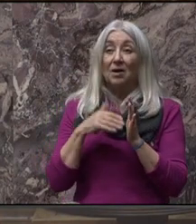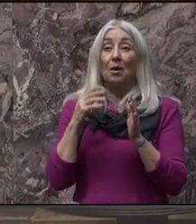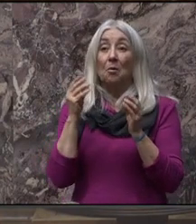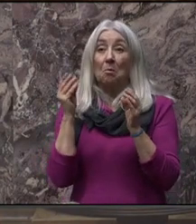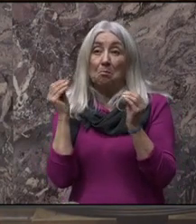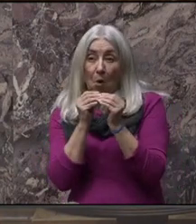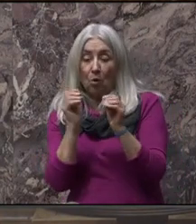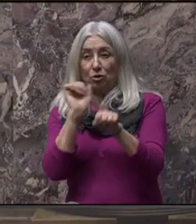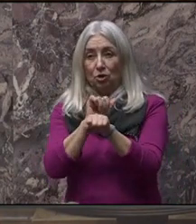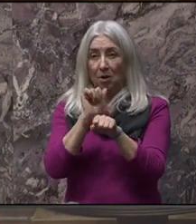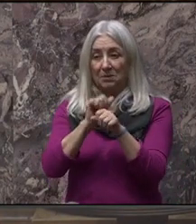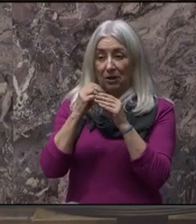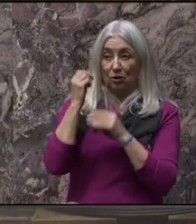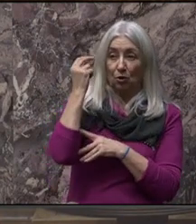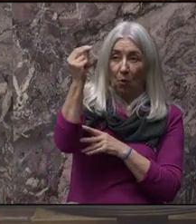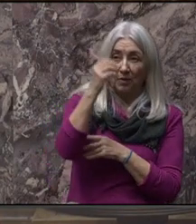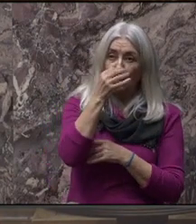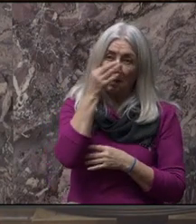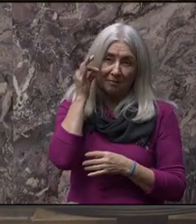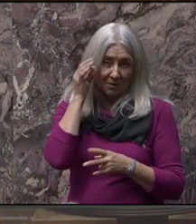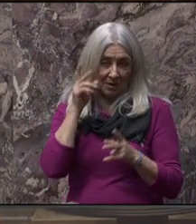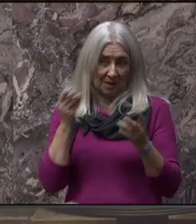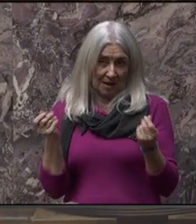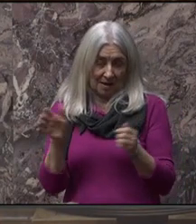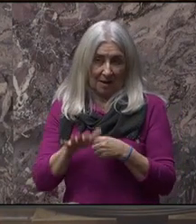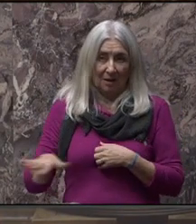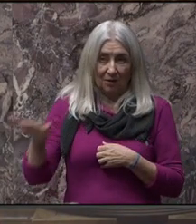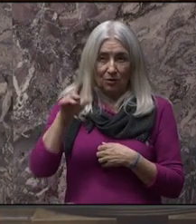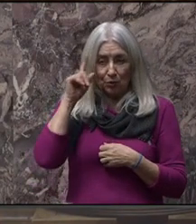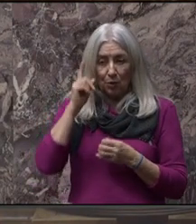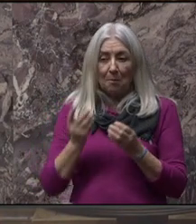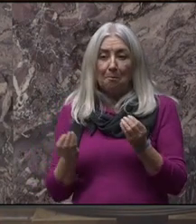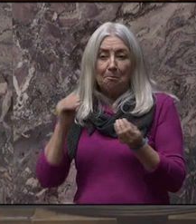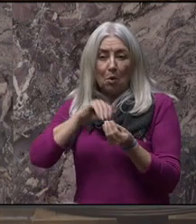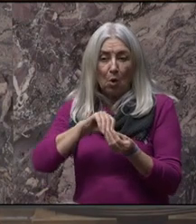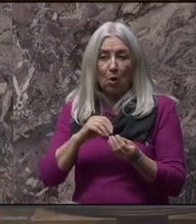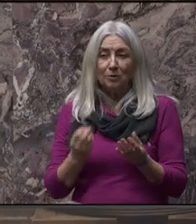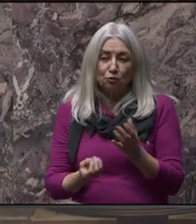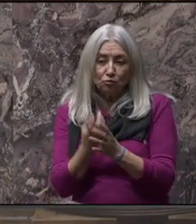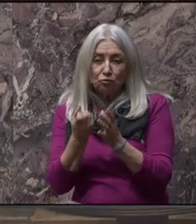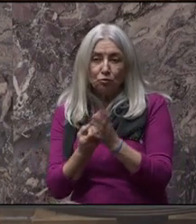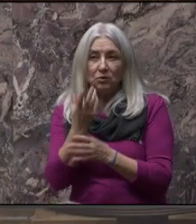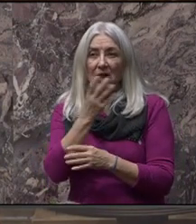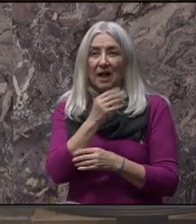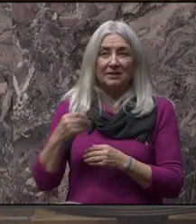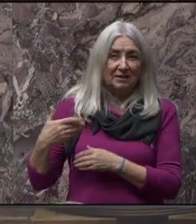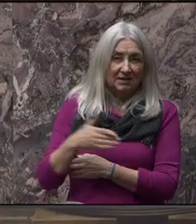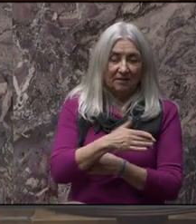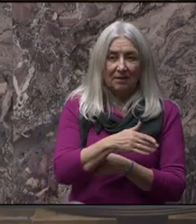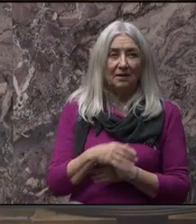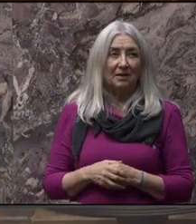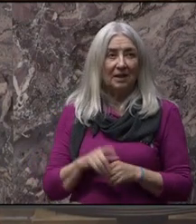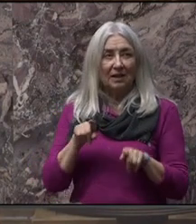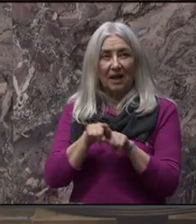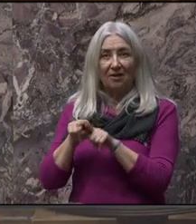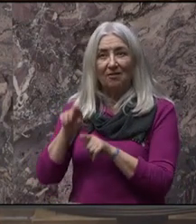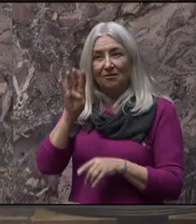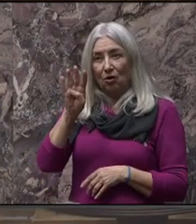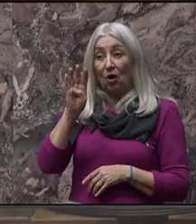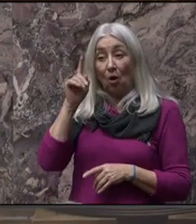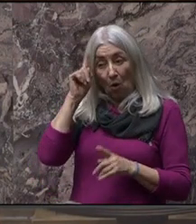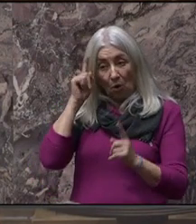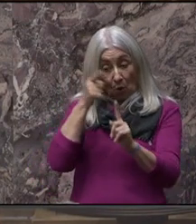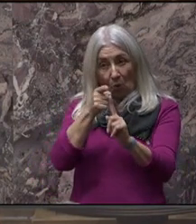Nations and work on 51 actions to grow agri-food and seafood revenues by 43% in the